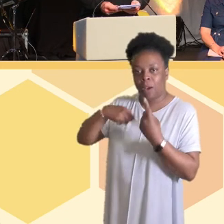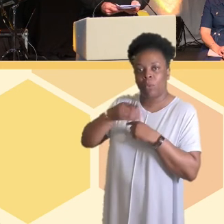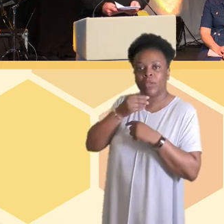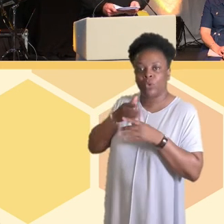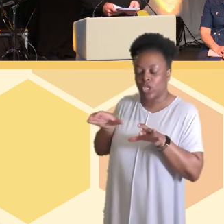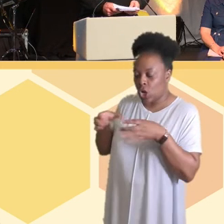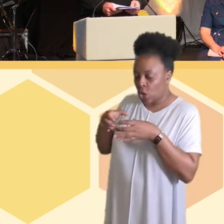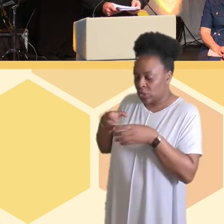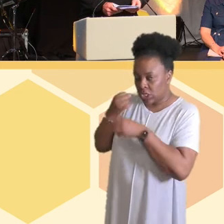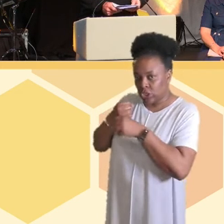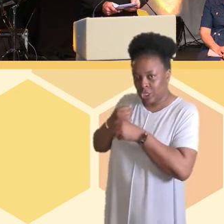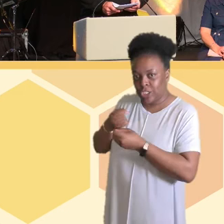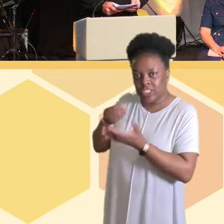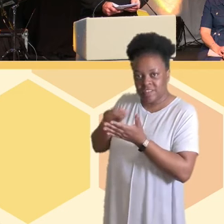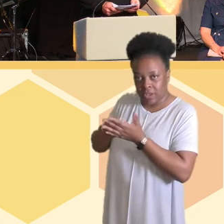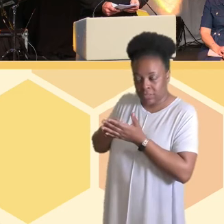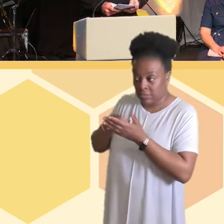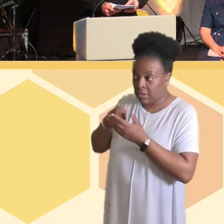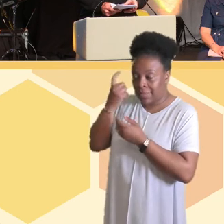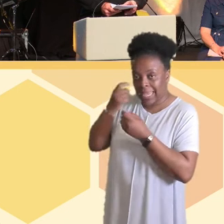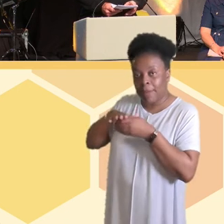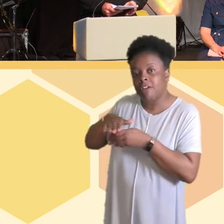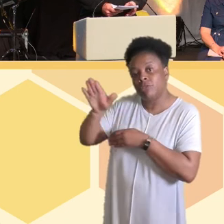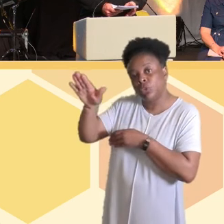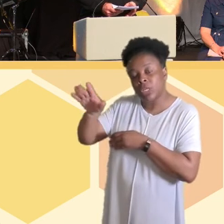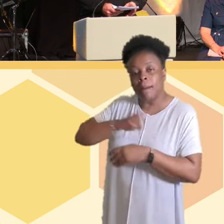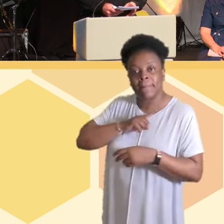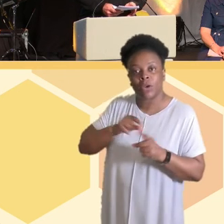future as the need for the pension reserve decreases.